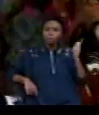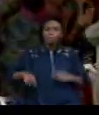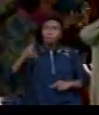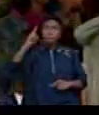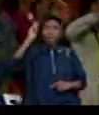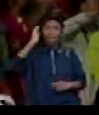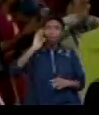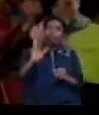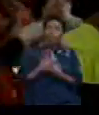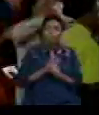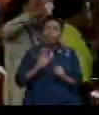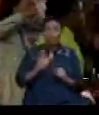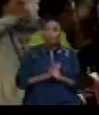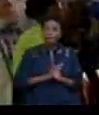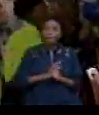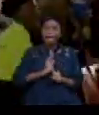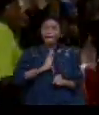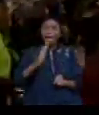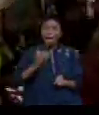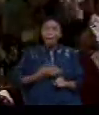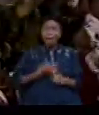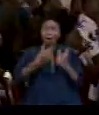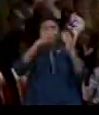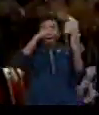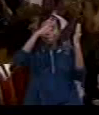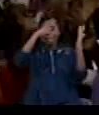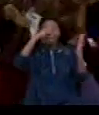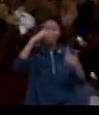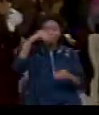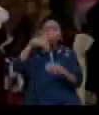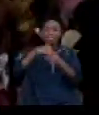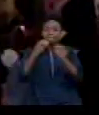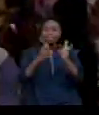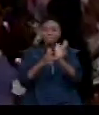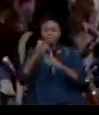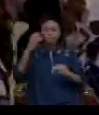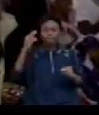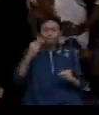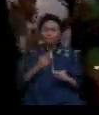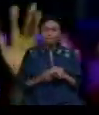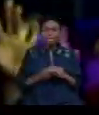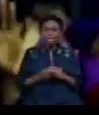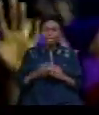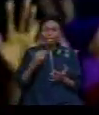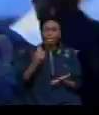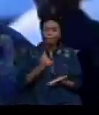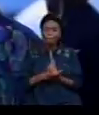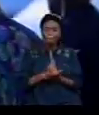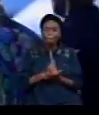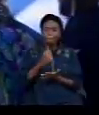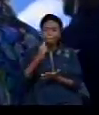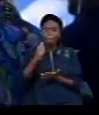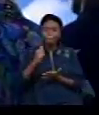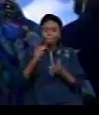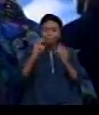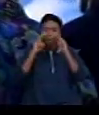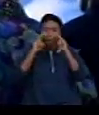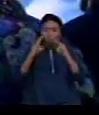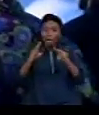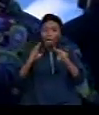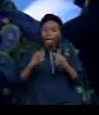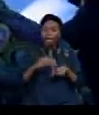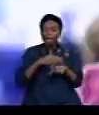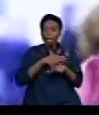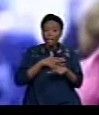will fulfill our expectation in Jesus' name. Look ahead, a new